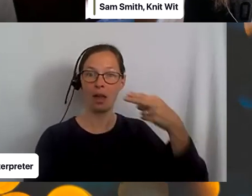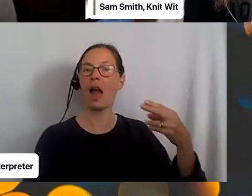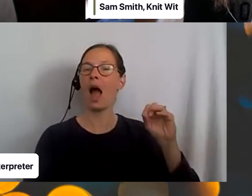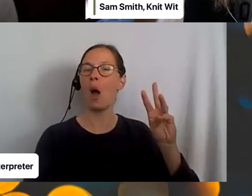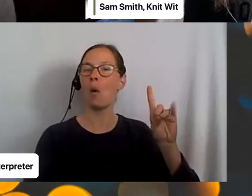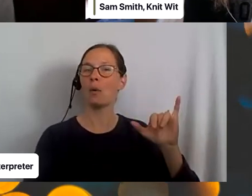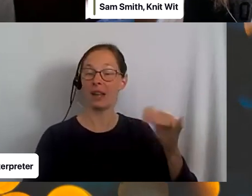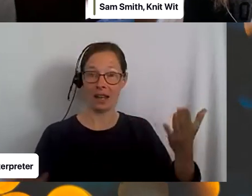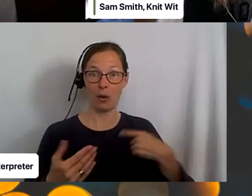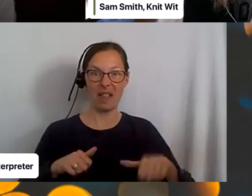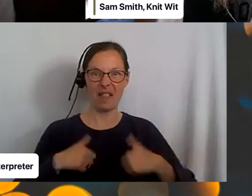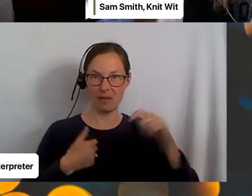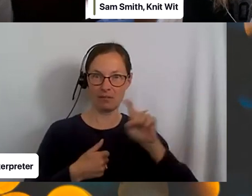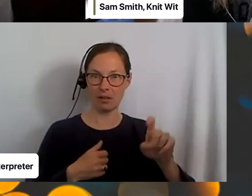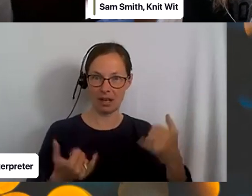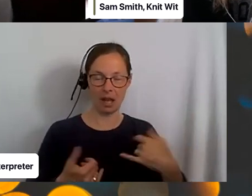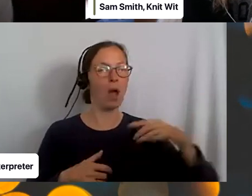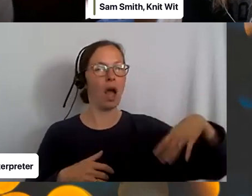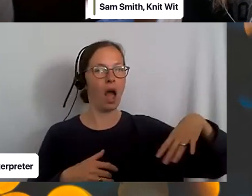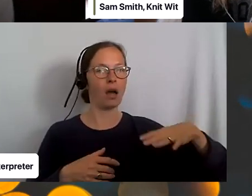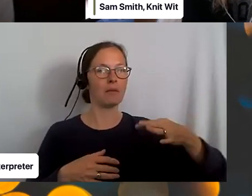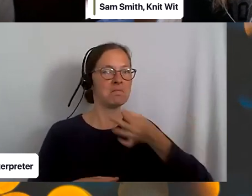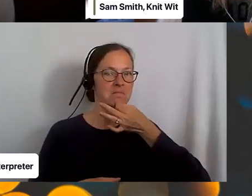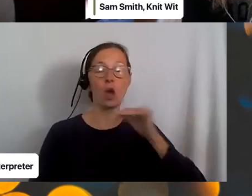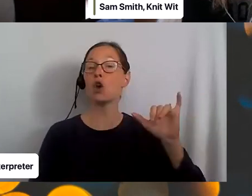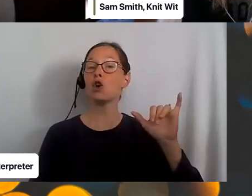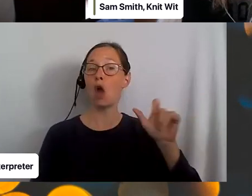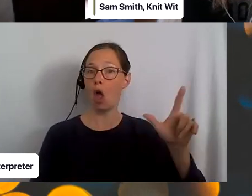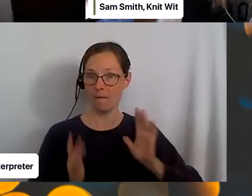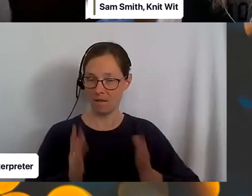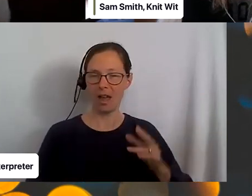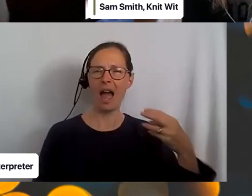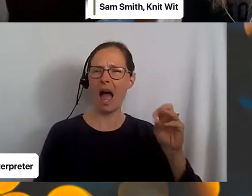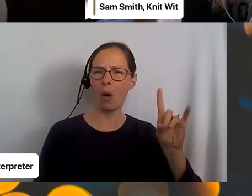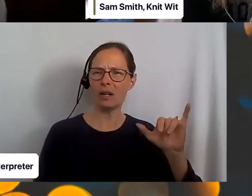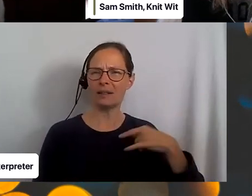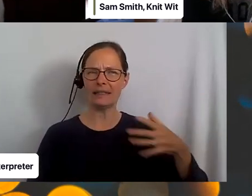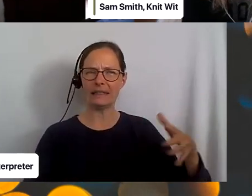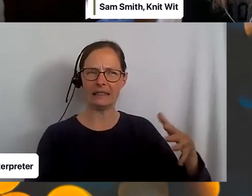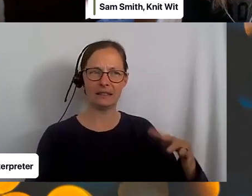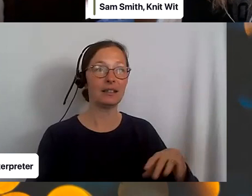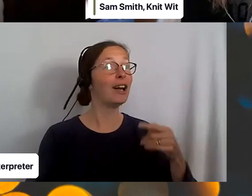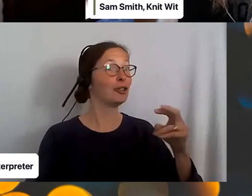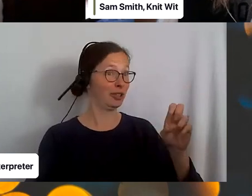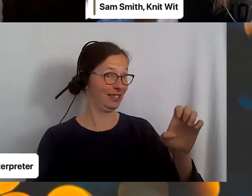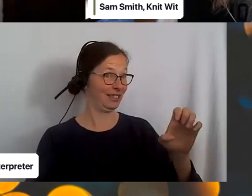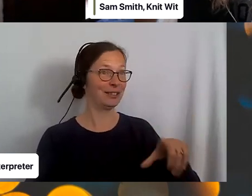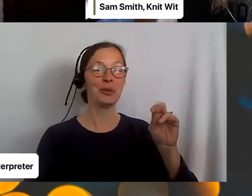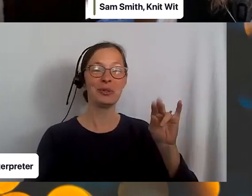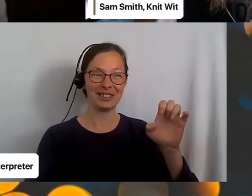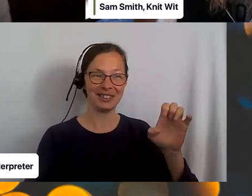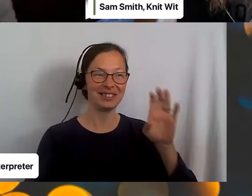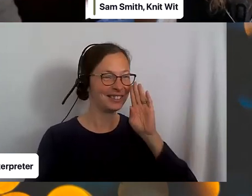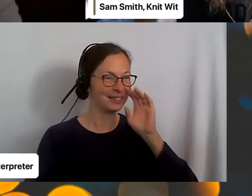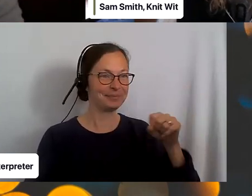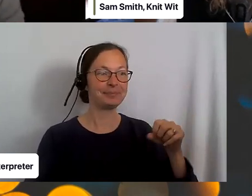Texas. I haven't mastered the howdy, but I'm working. Y'all is fine. Howdy, I'm still working on. Hello, Therese, Louise.